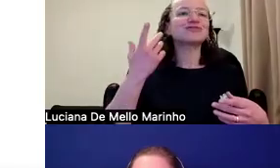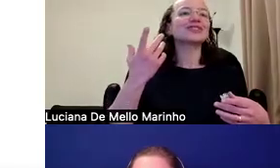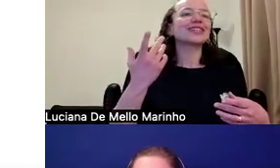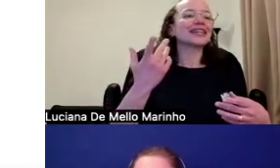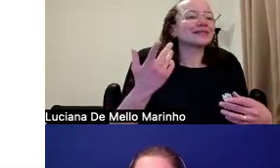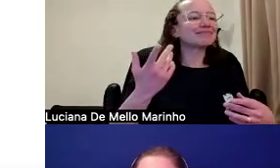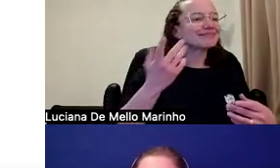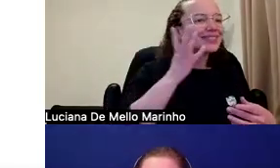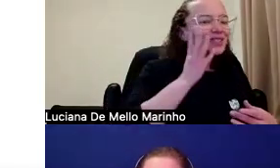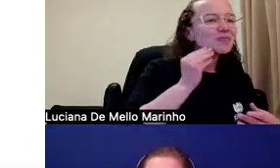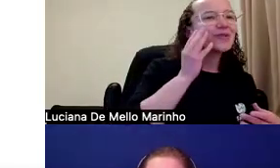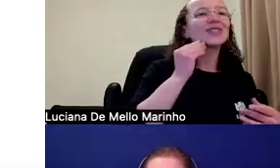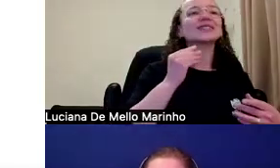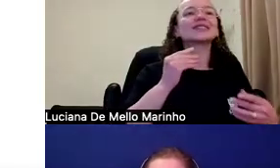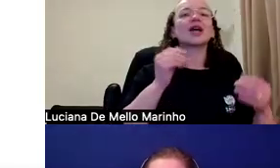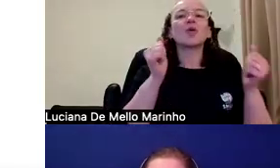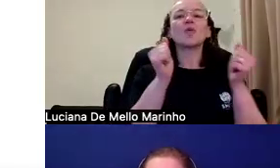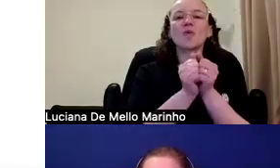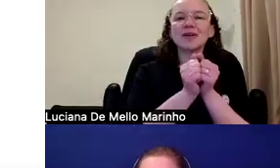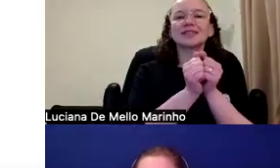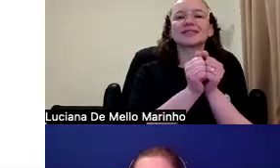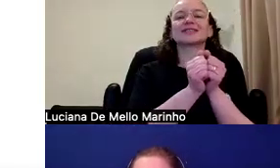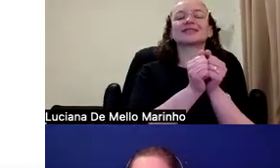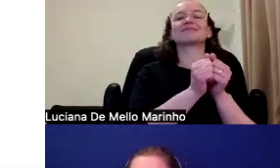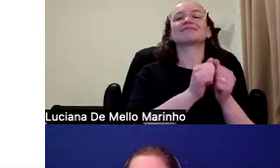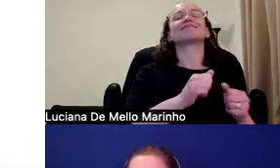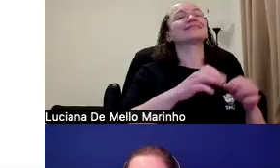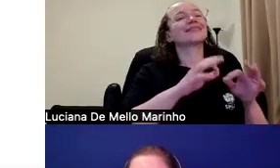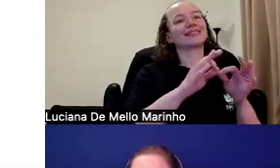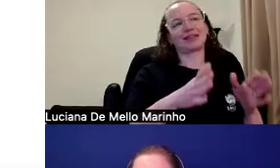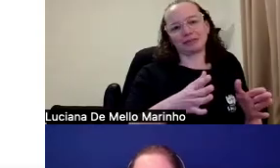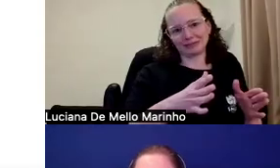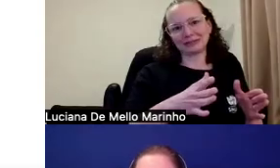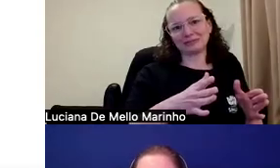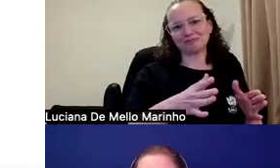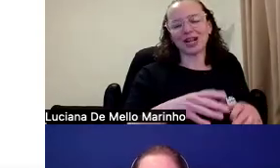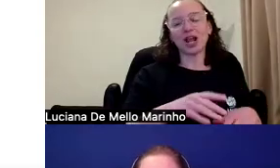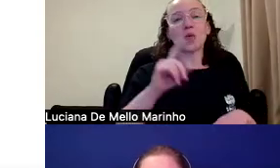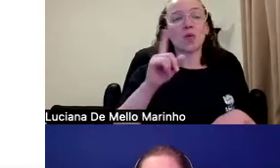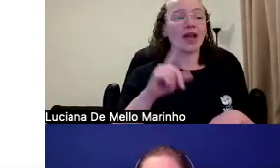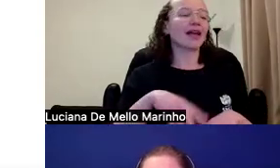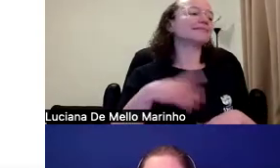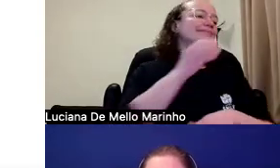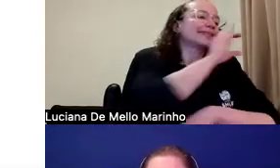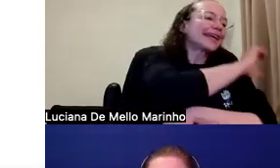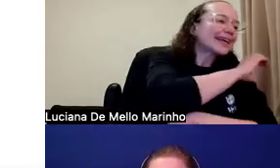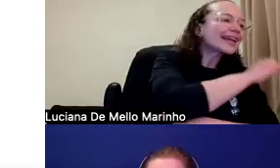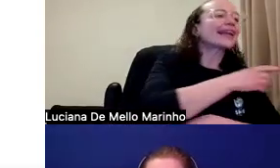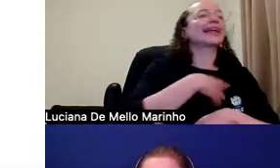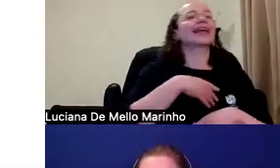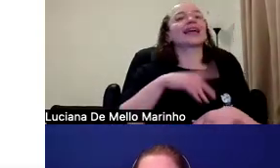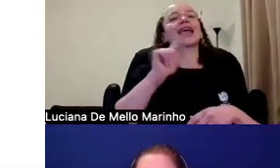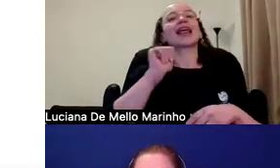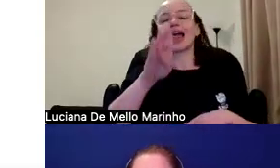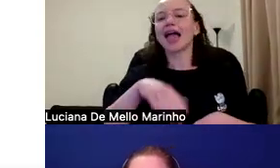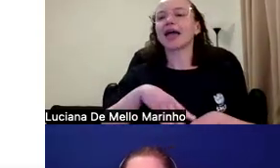being able to start to understand experiences, also putting that hand in hand with utilizing